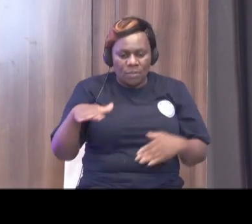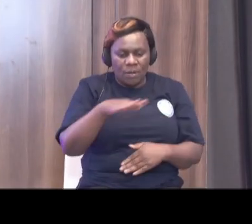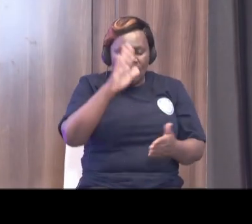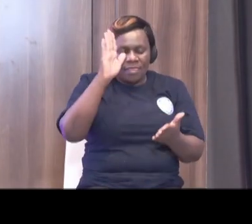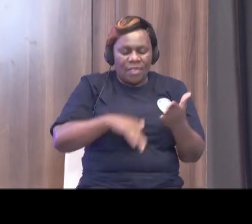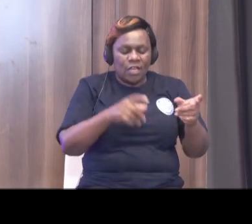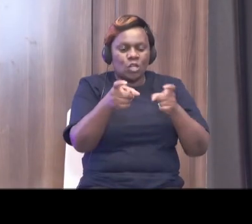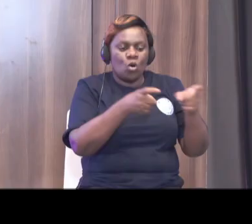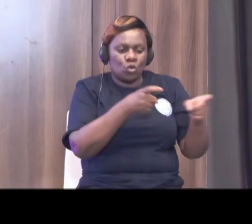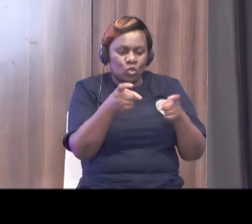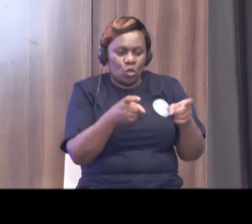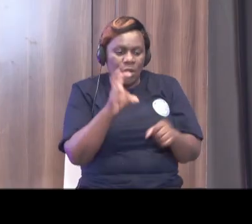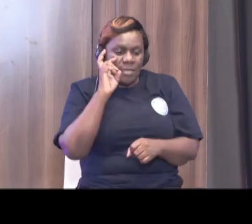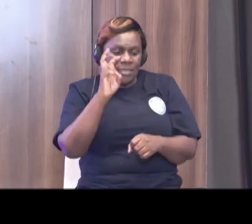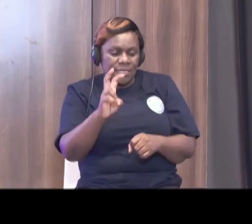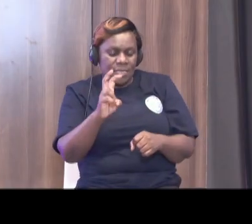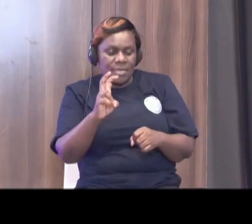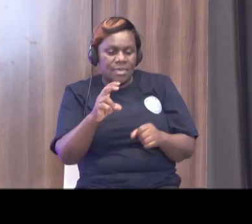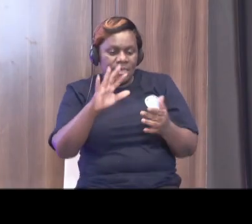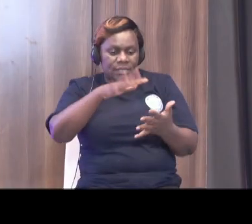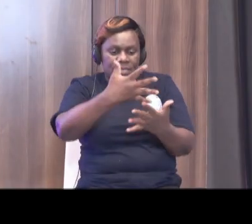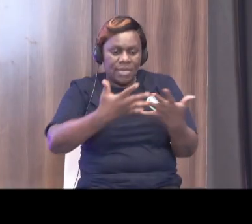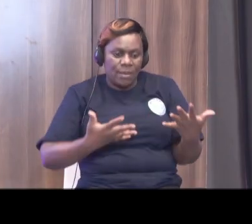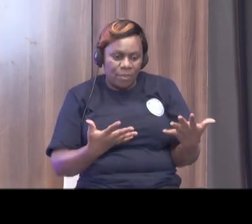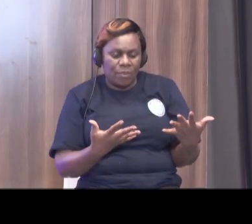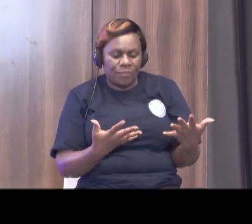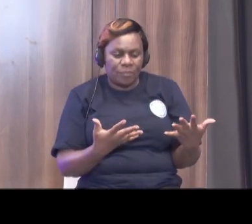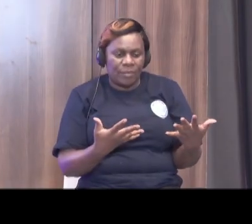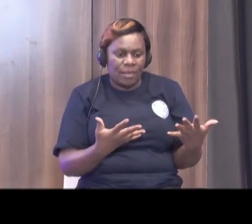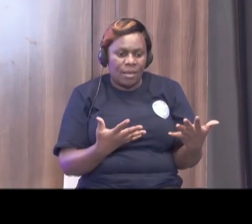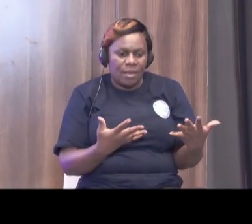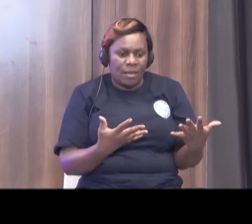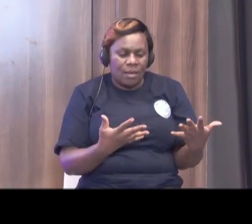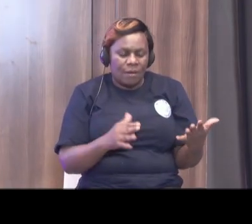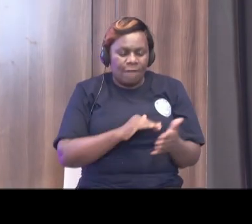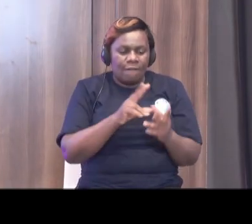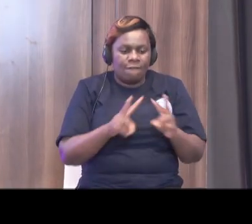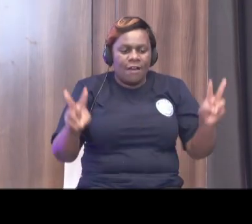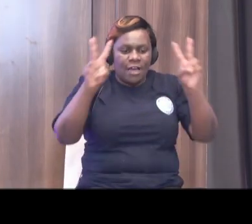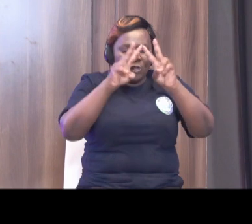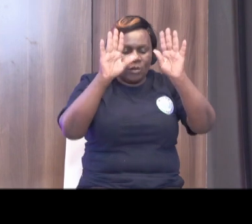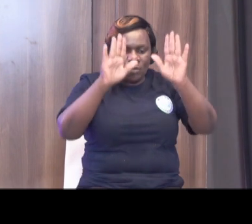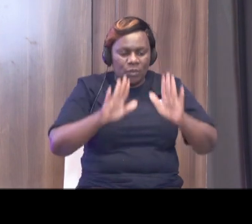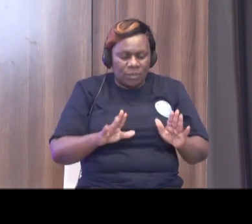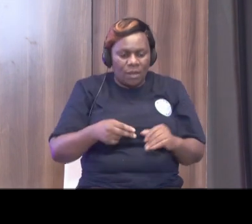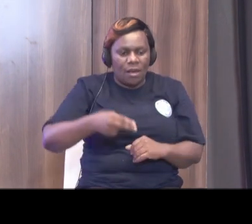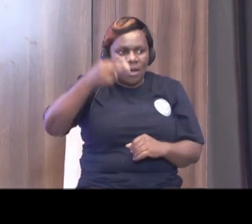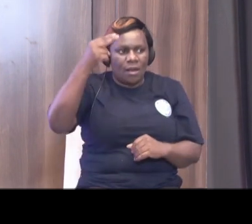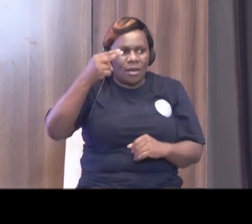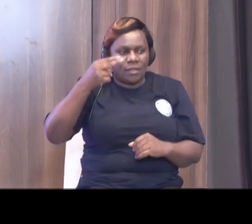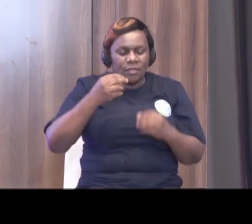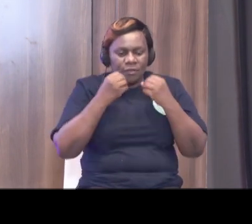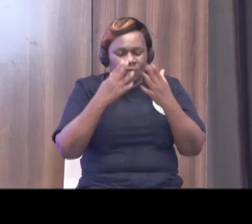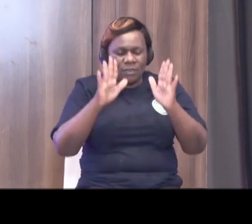the controls. And if you look over at the tables, the p-values for these are all quite highly